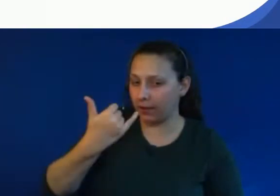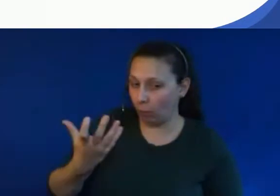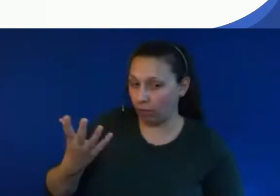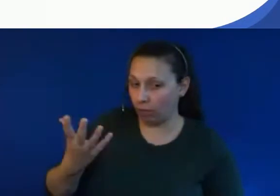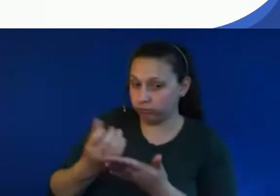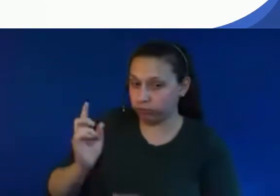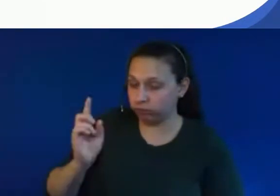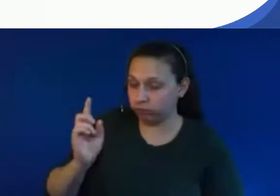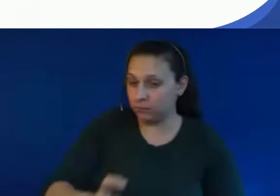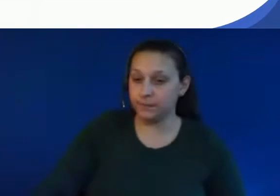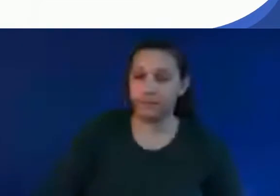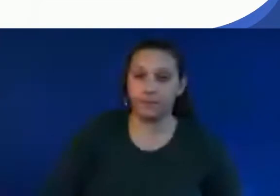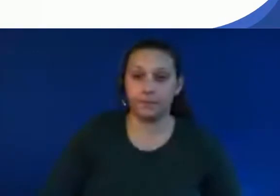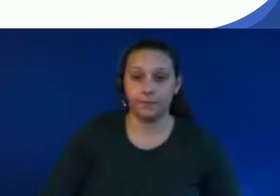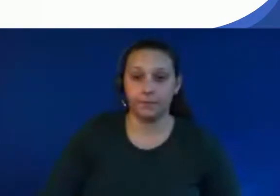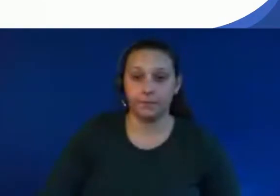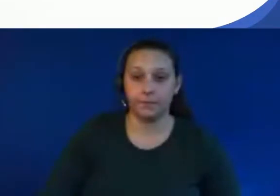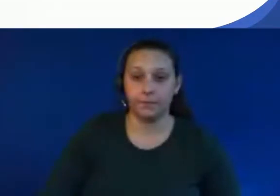too.